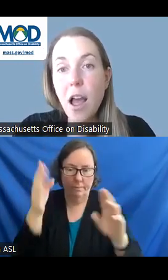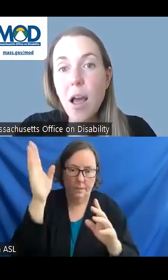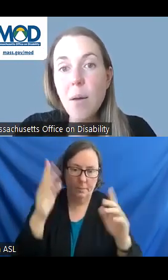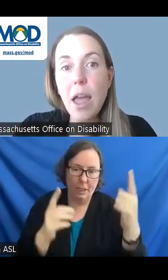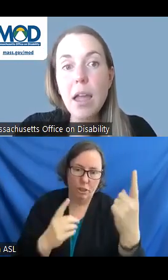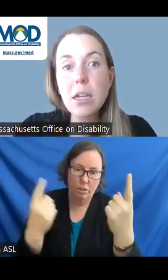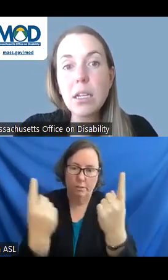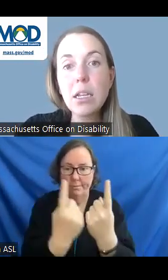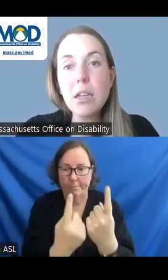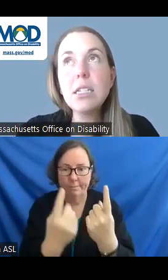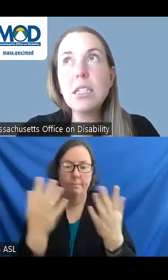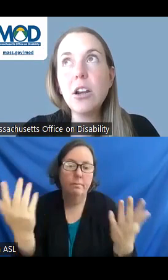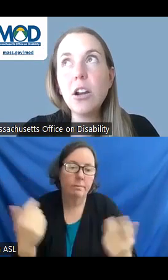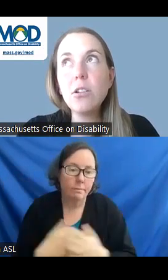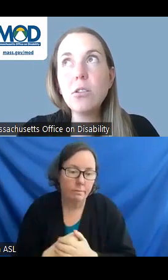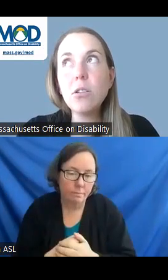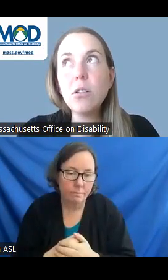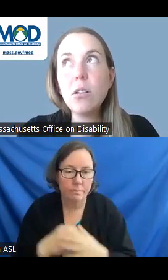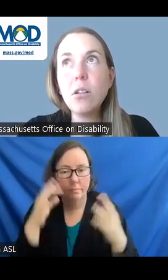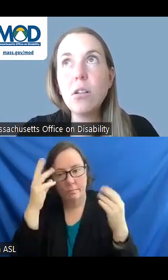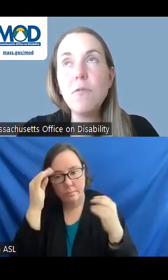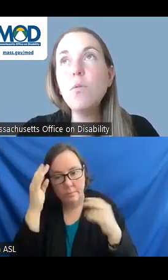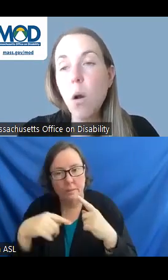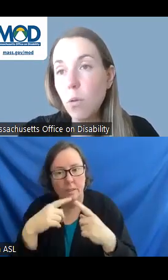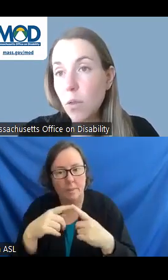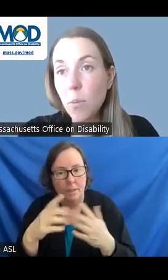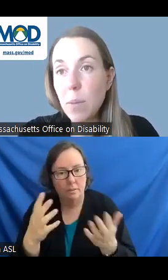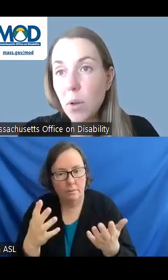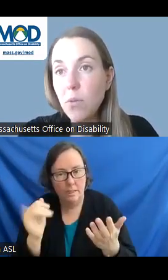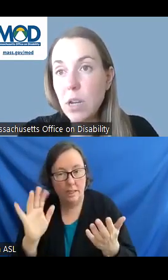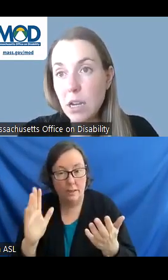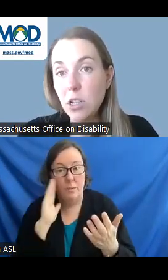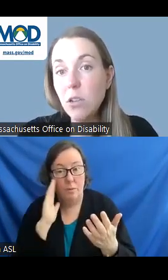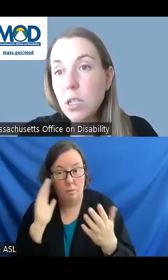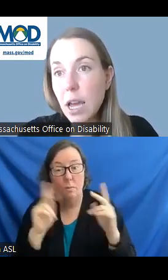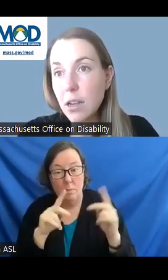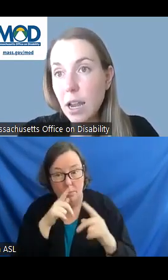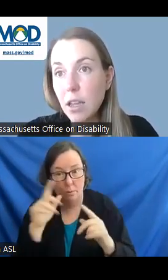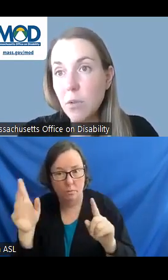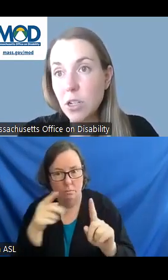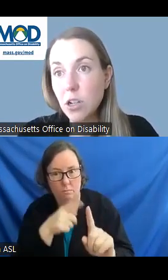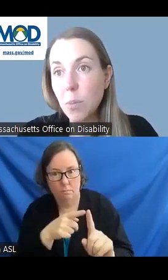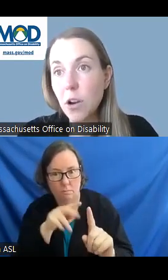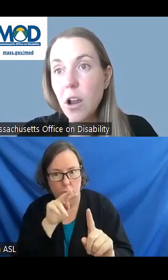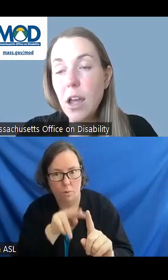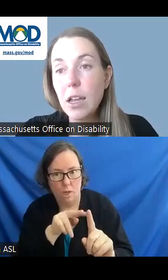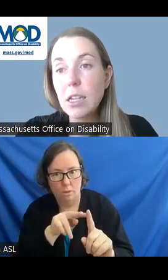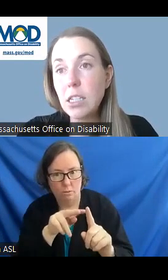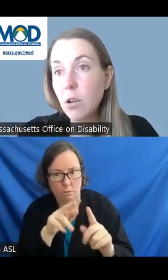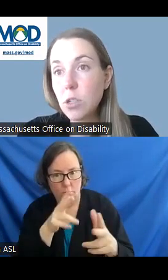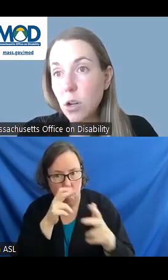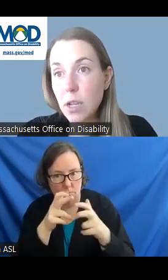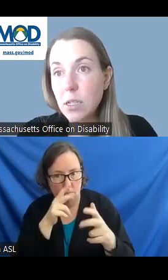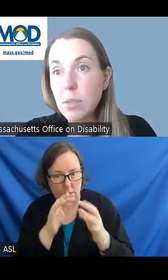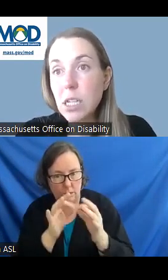interpreter, and consider, if you know that there are people who need to use that sign language interpreter,